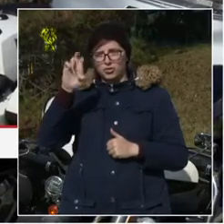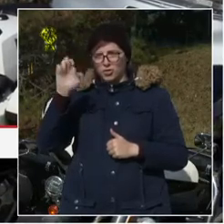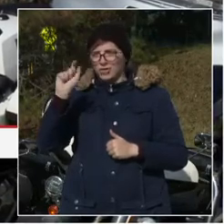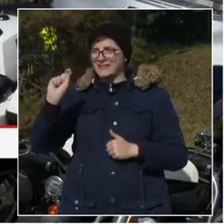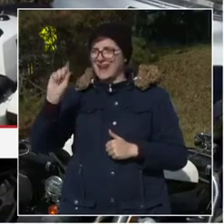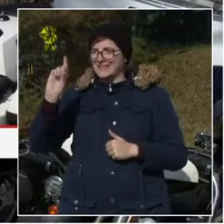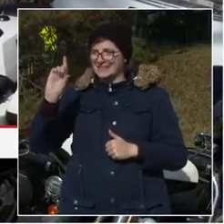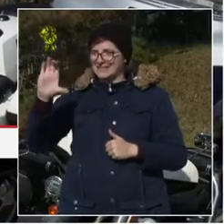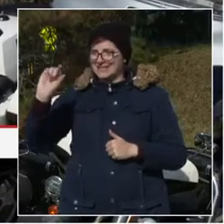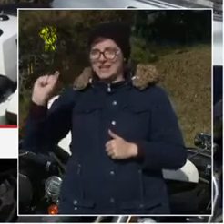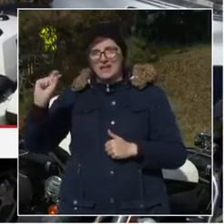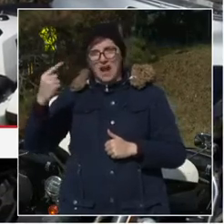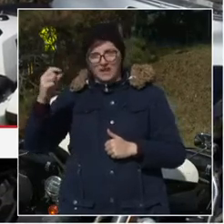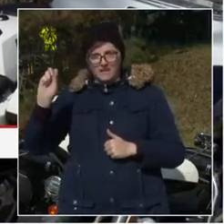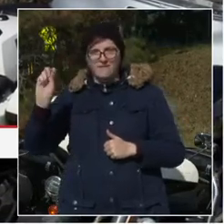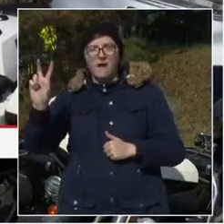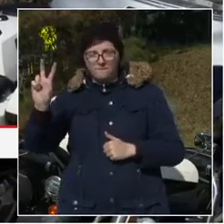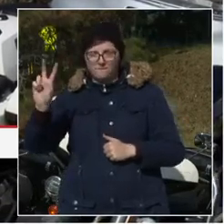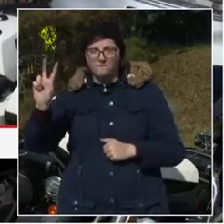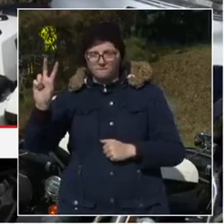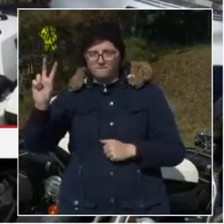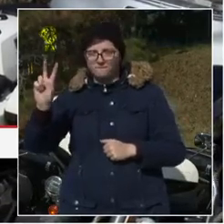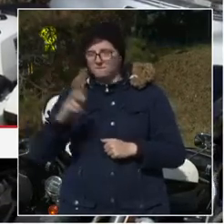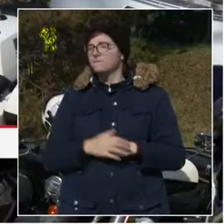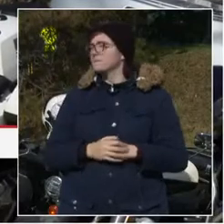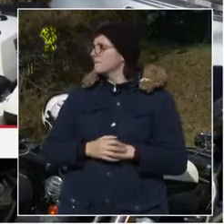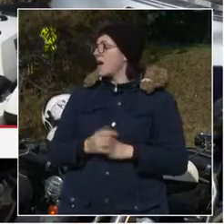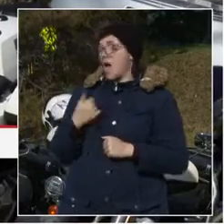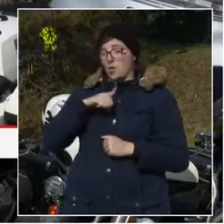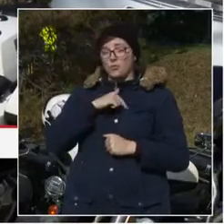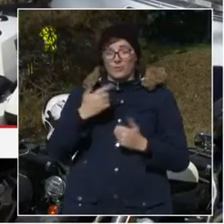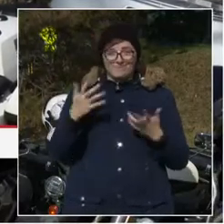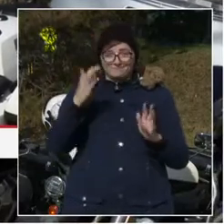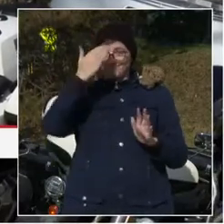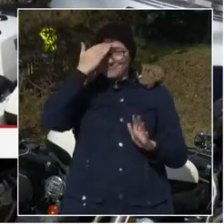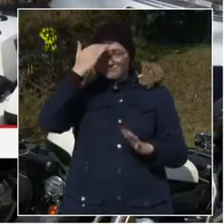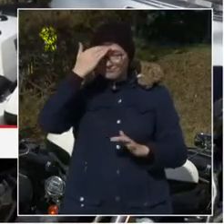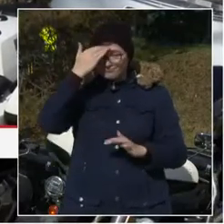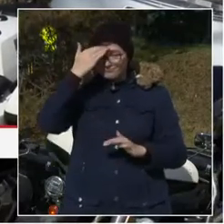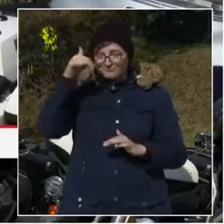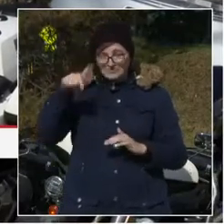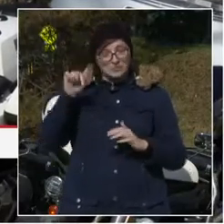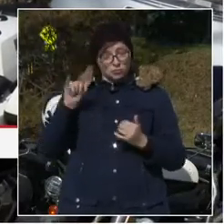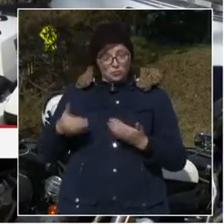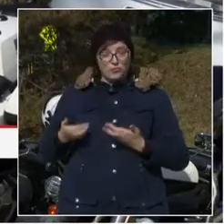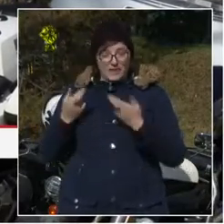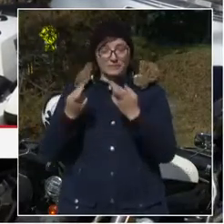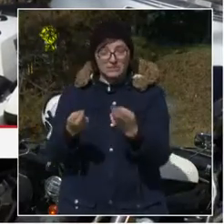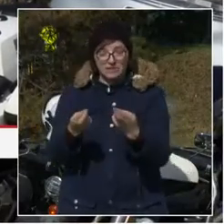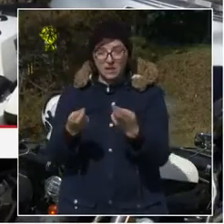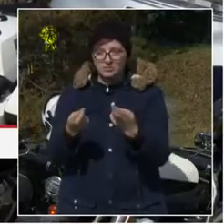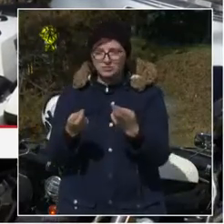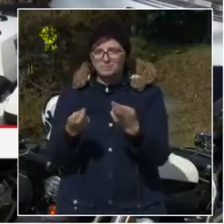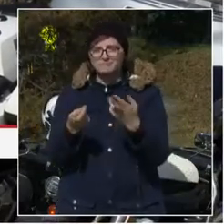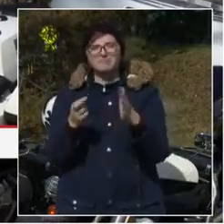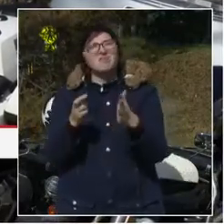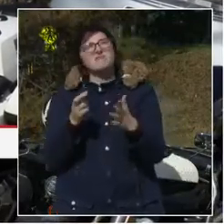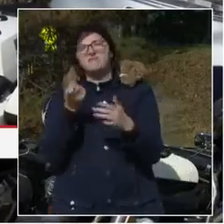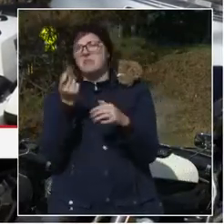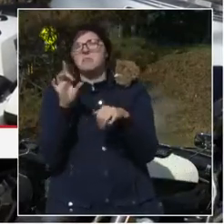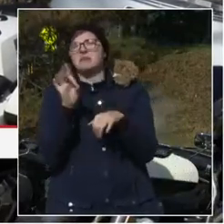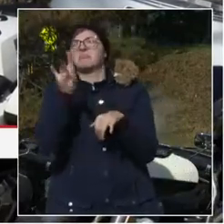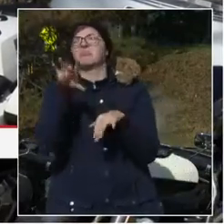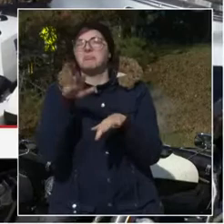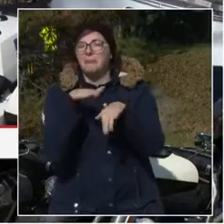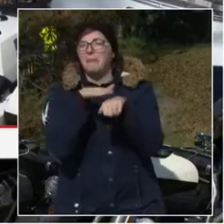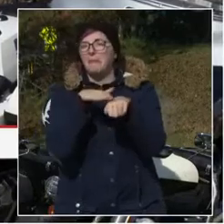infrastructure.dc.gov. And we know that these recommendations, I'll just give you a taste of them before you